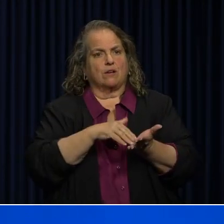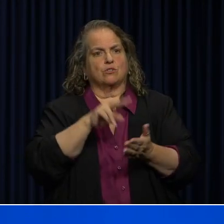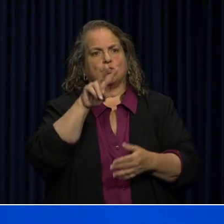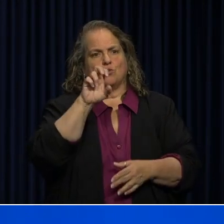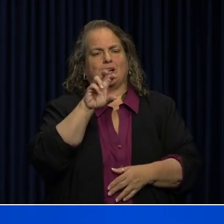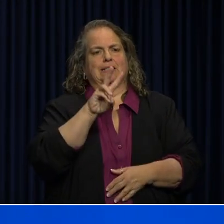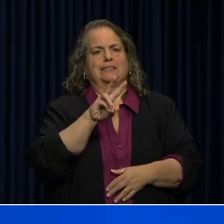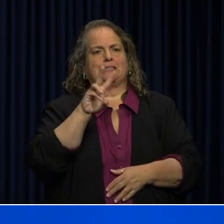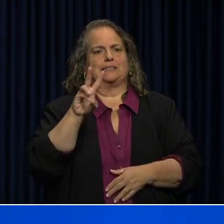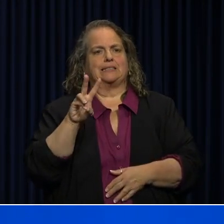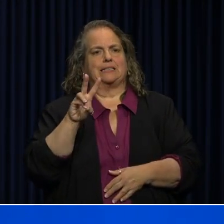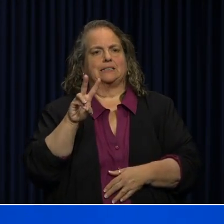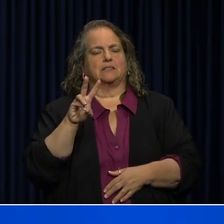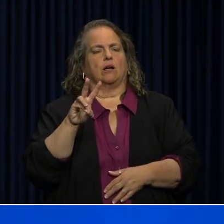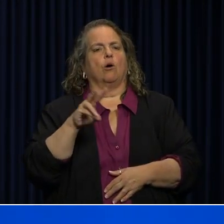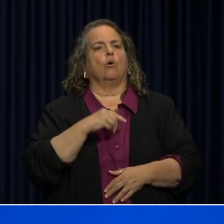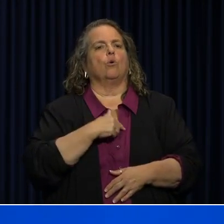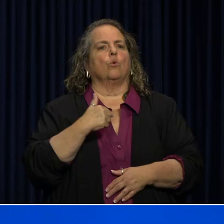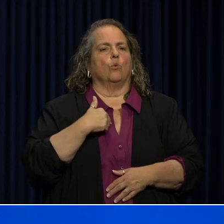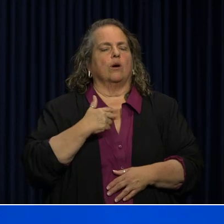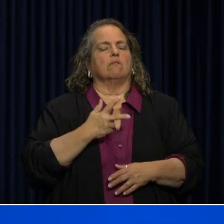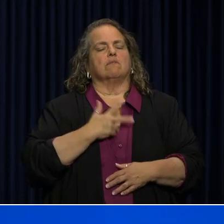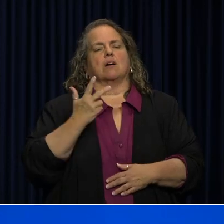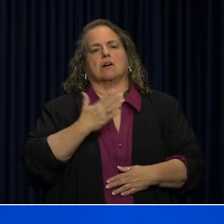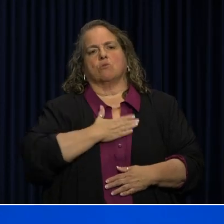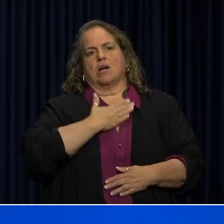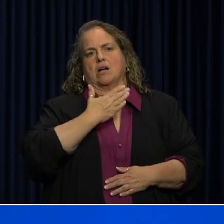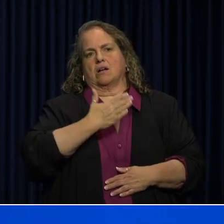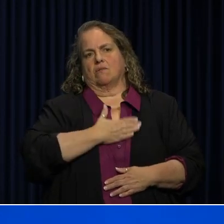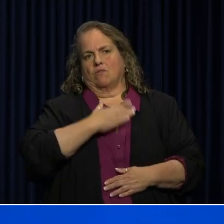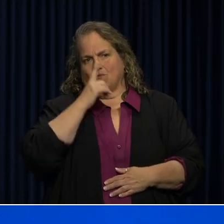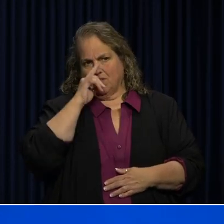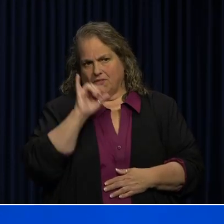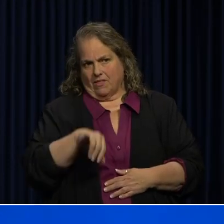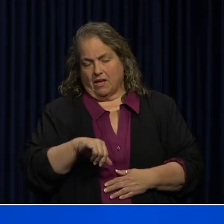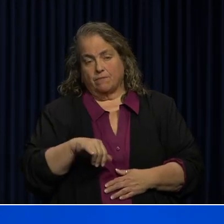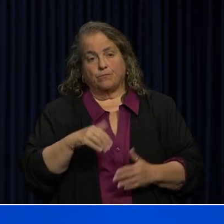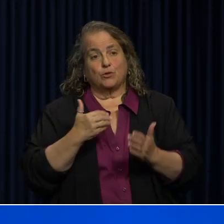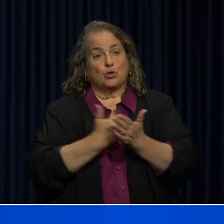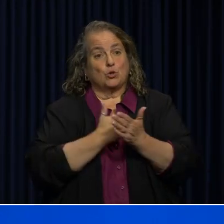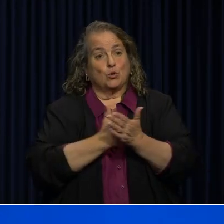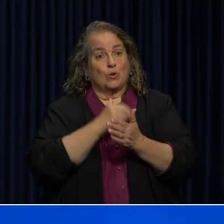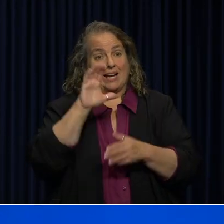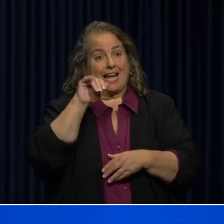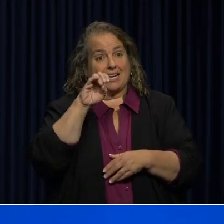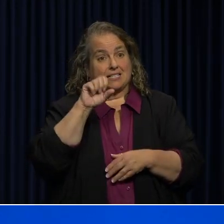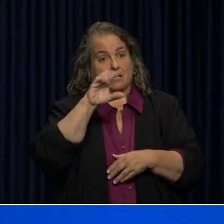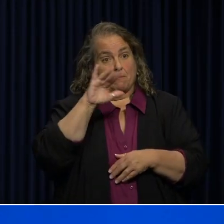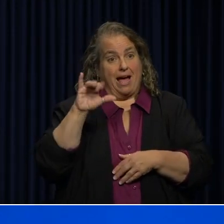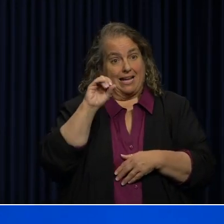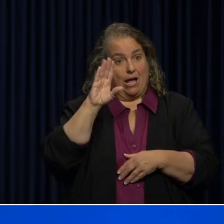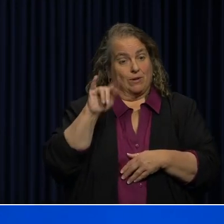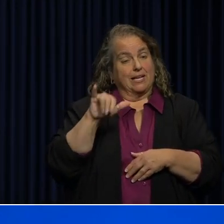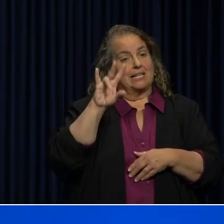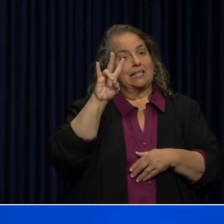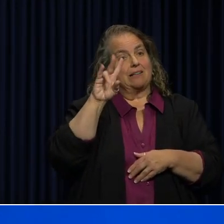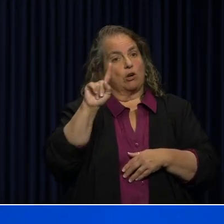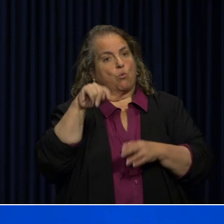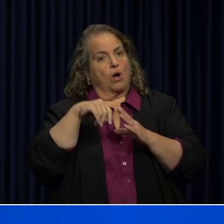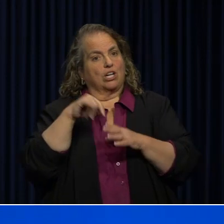1,266, and we are grateful for that. New cases by county, 71 in